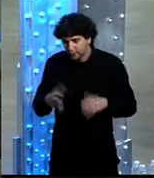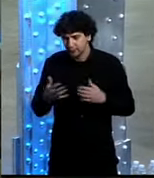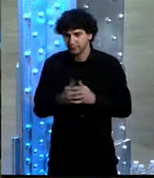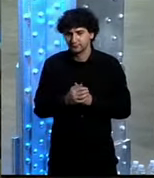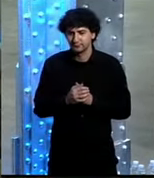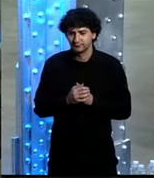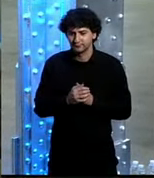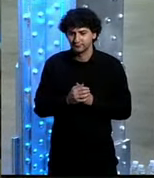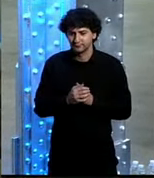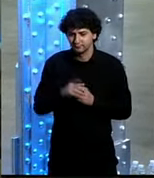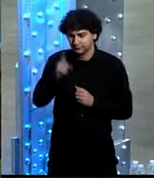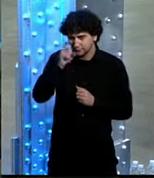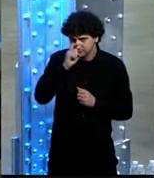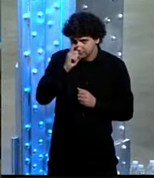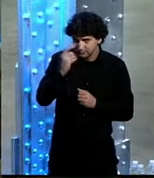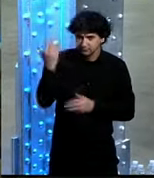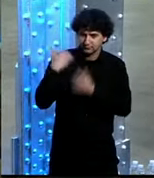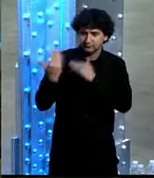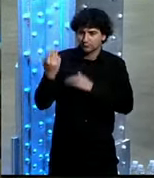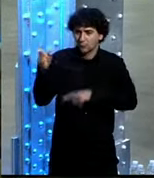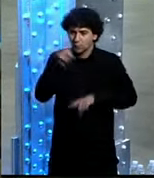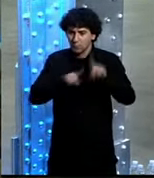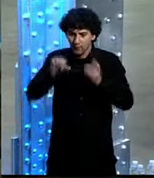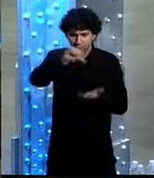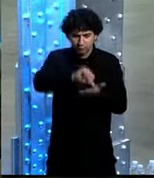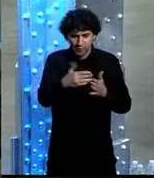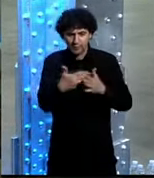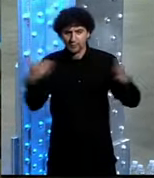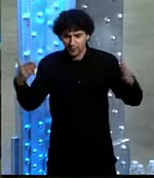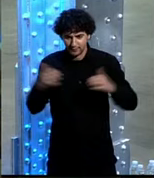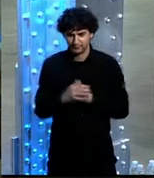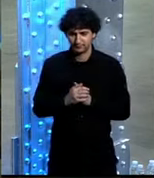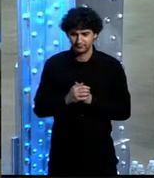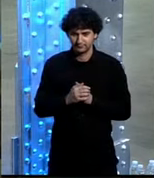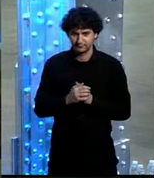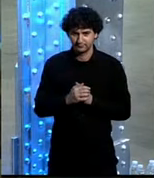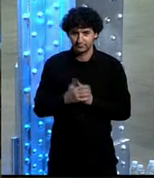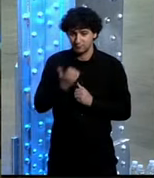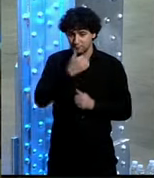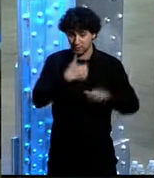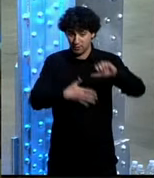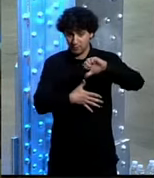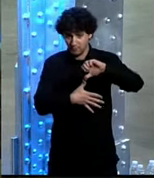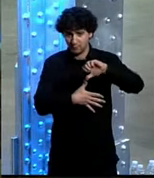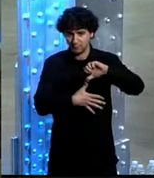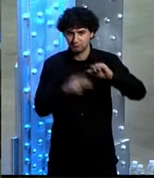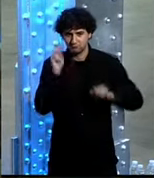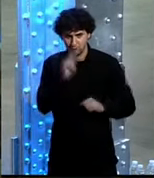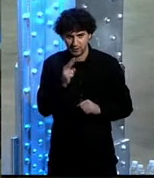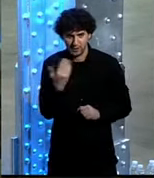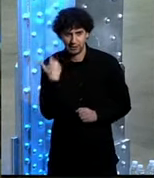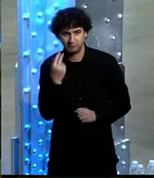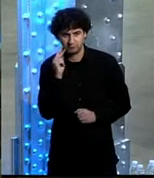issues, history, historical problems, city problems.